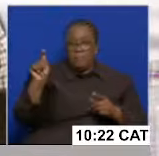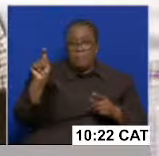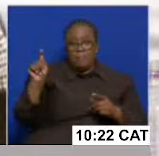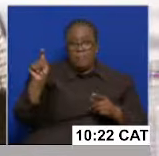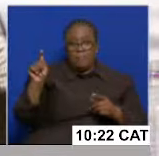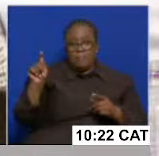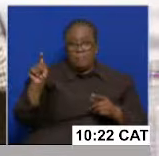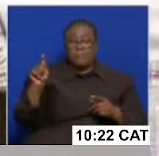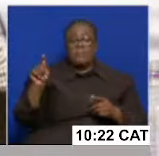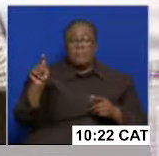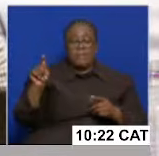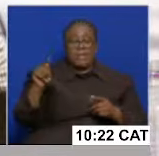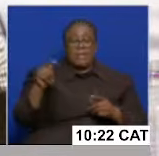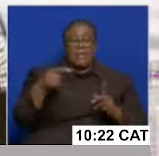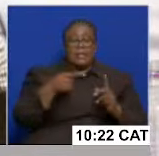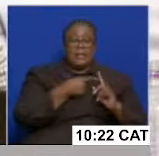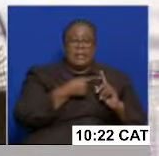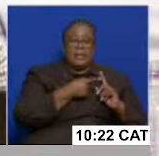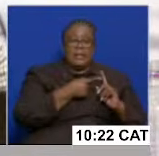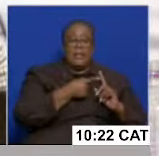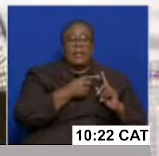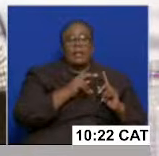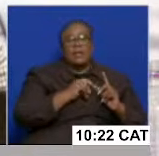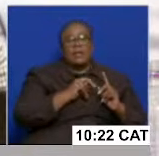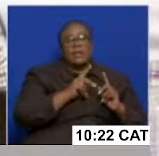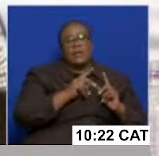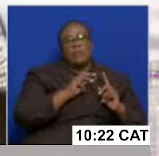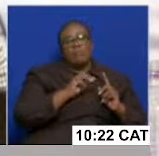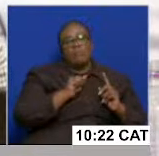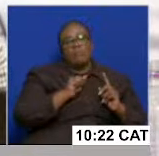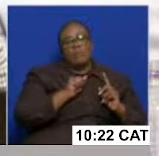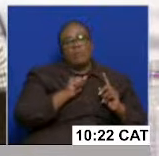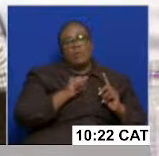Mkwanazi is the one who